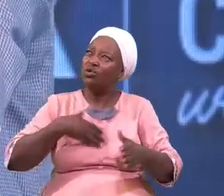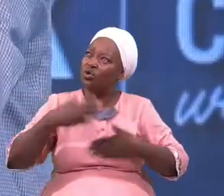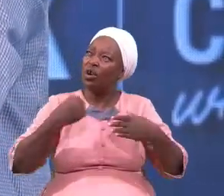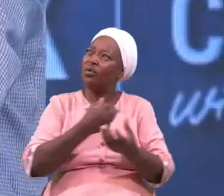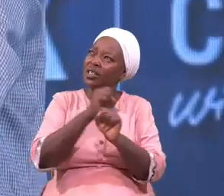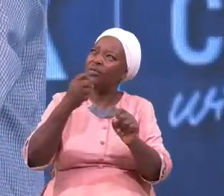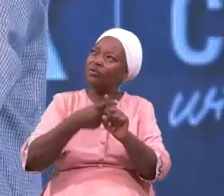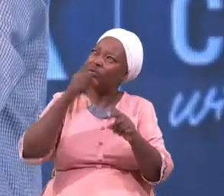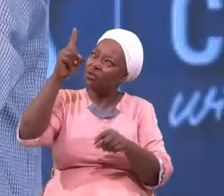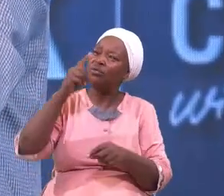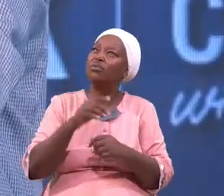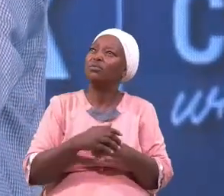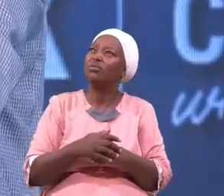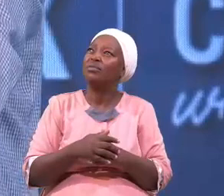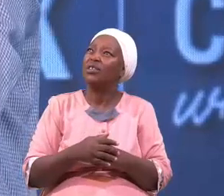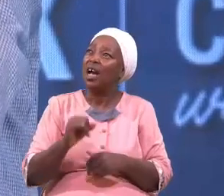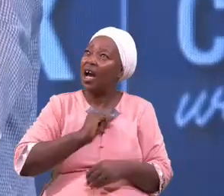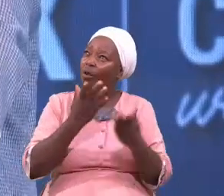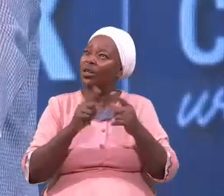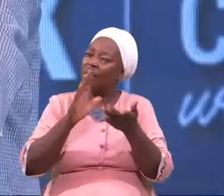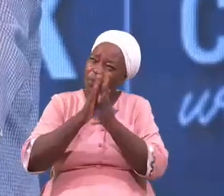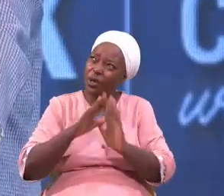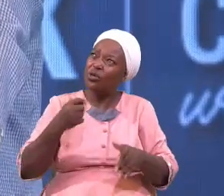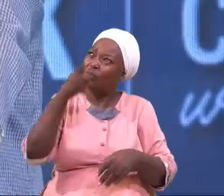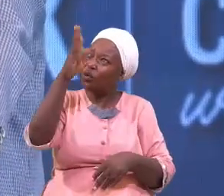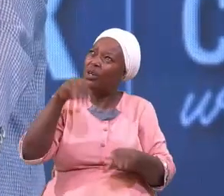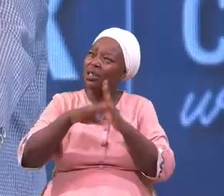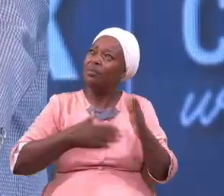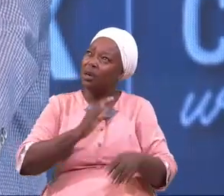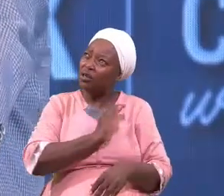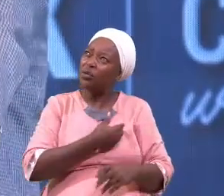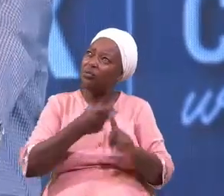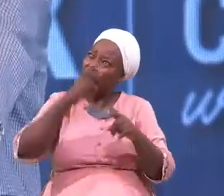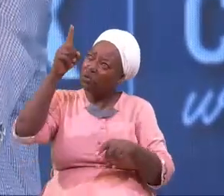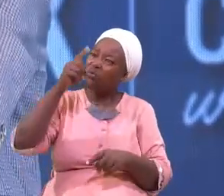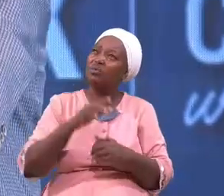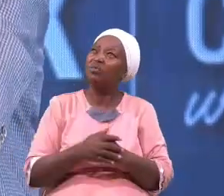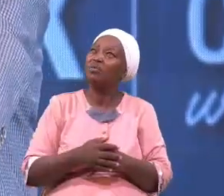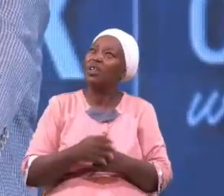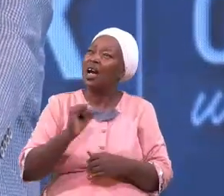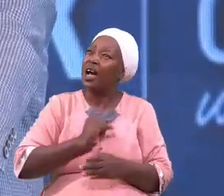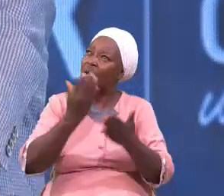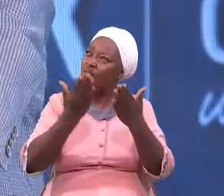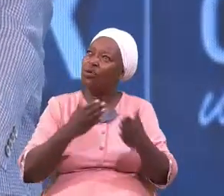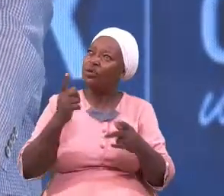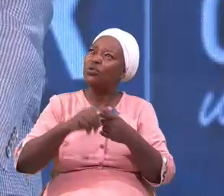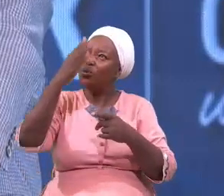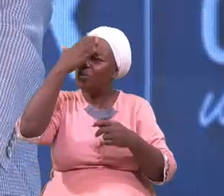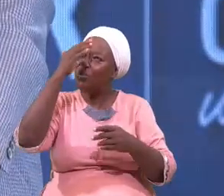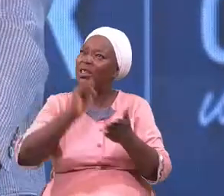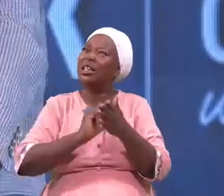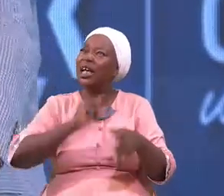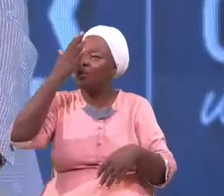salvation. I want the peace of God in my soul. I want to know that I know without